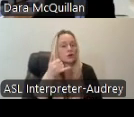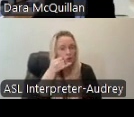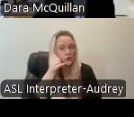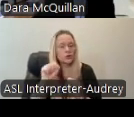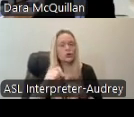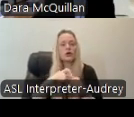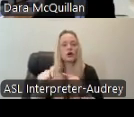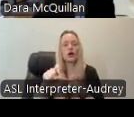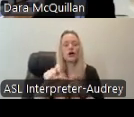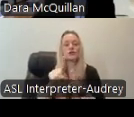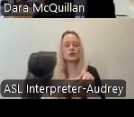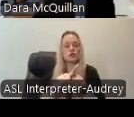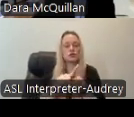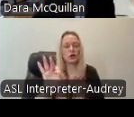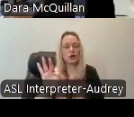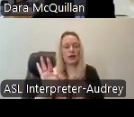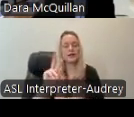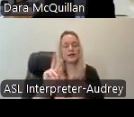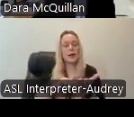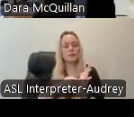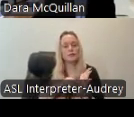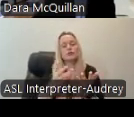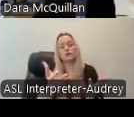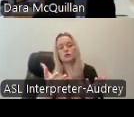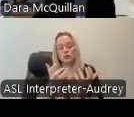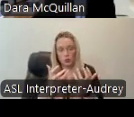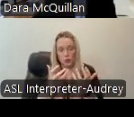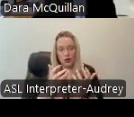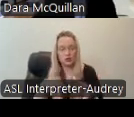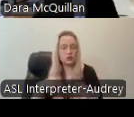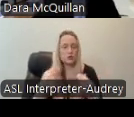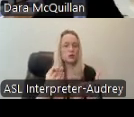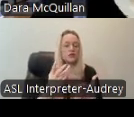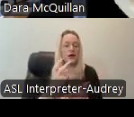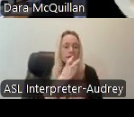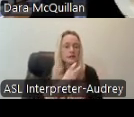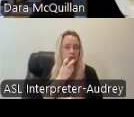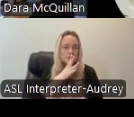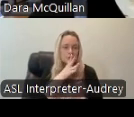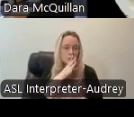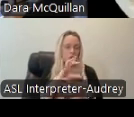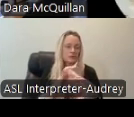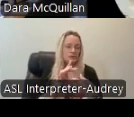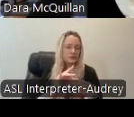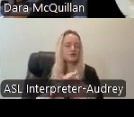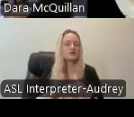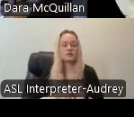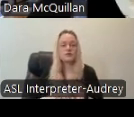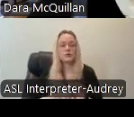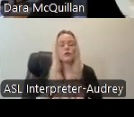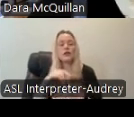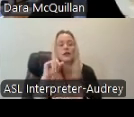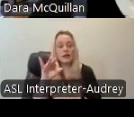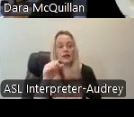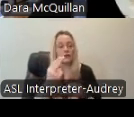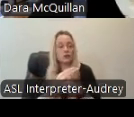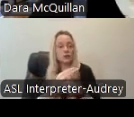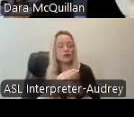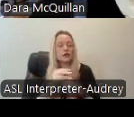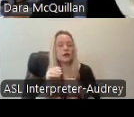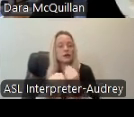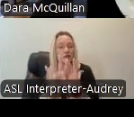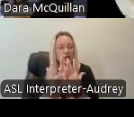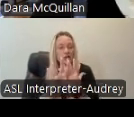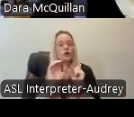dial *9 to indicate your desire to provide oral testimony. If on video, you may indicate